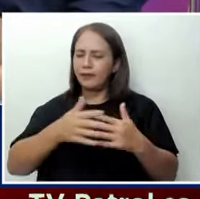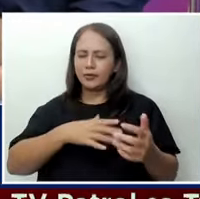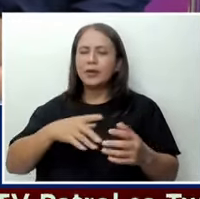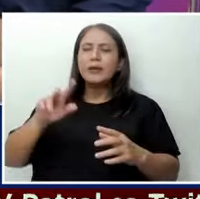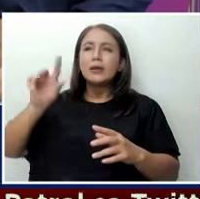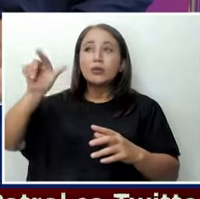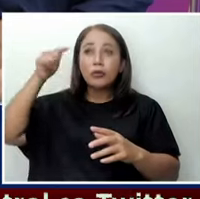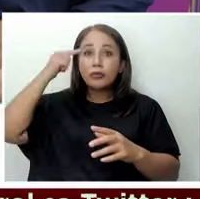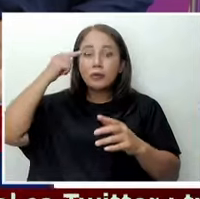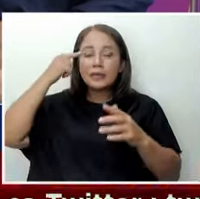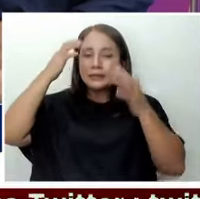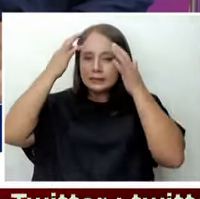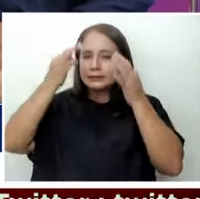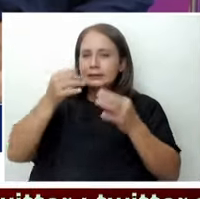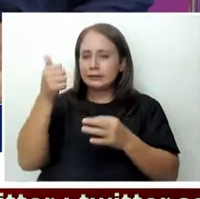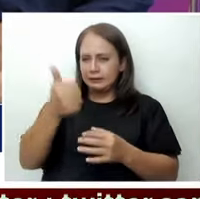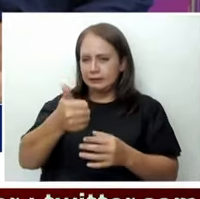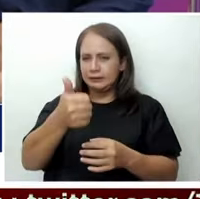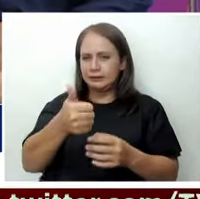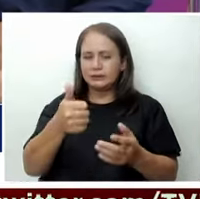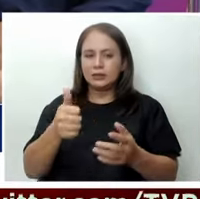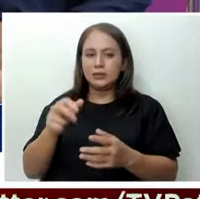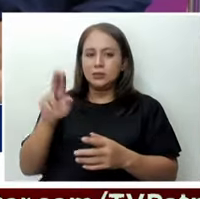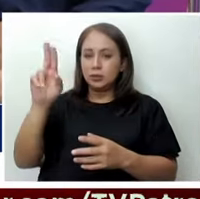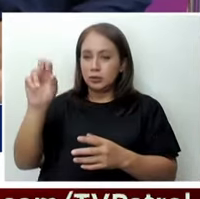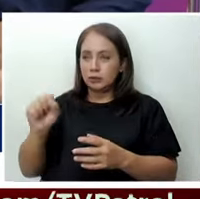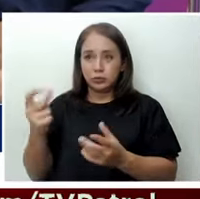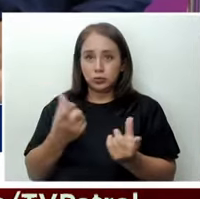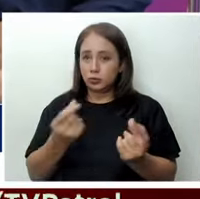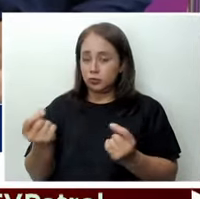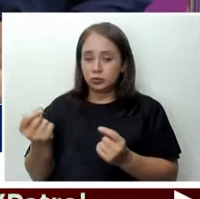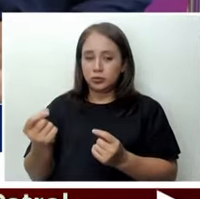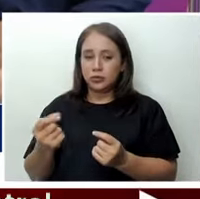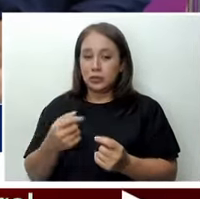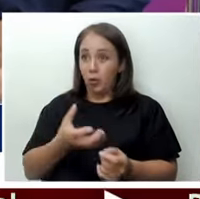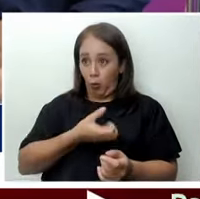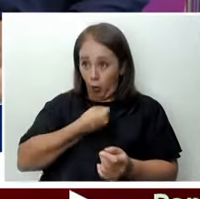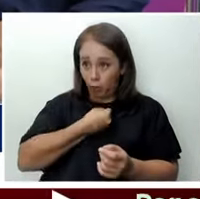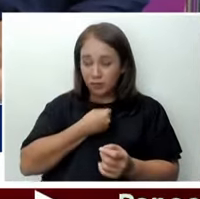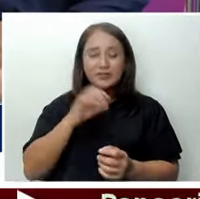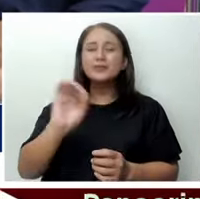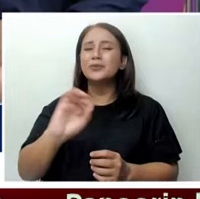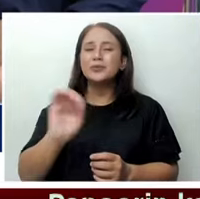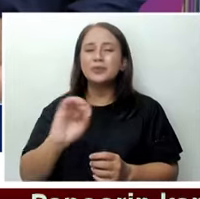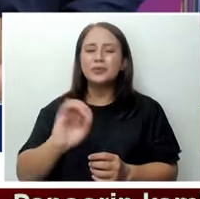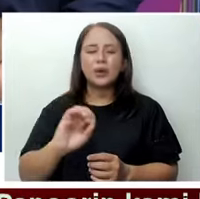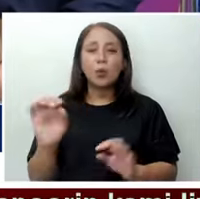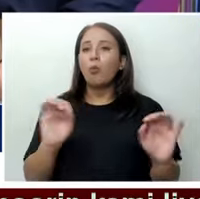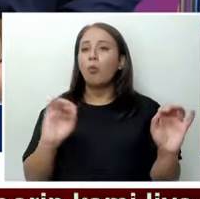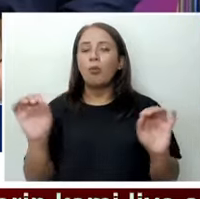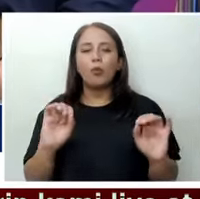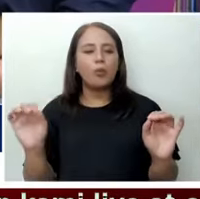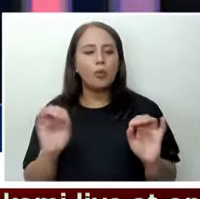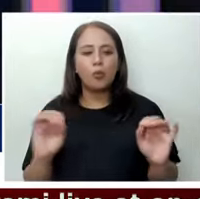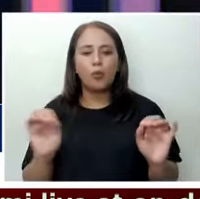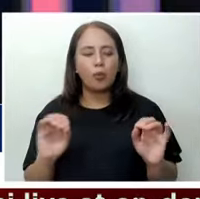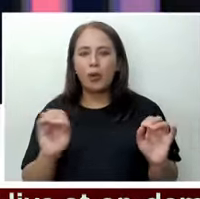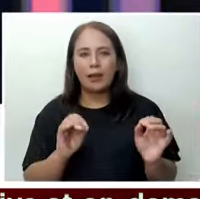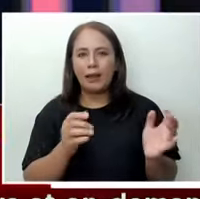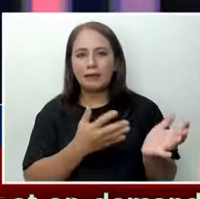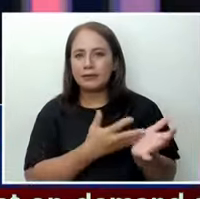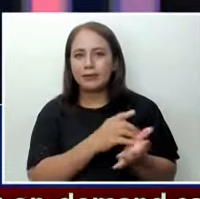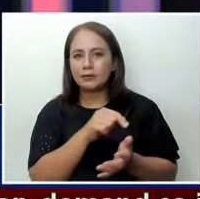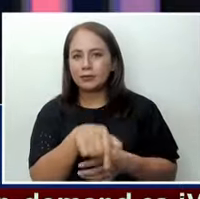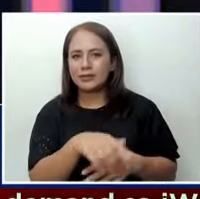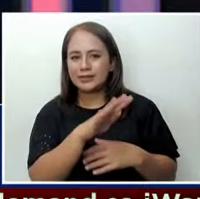government invites the United States to do. These are not our sites. We do not have any rights to these sites. It's